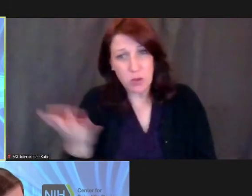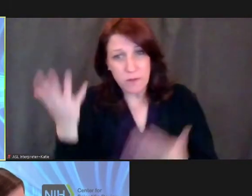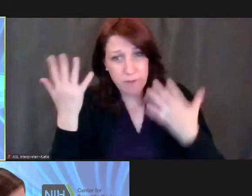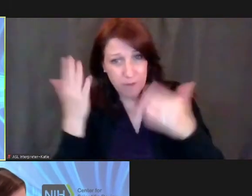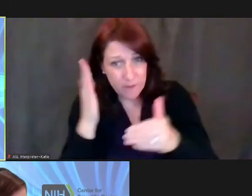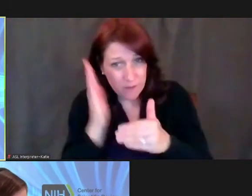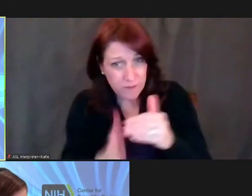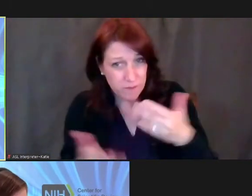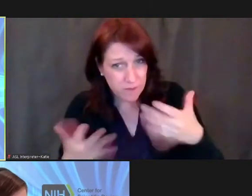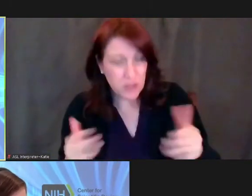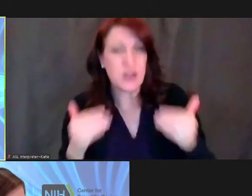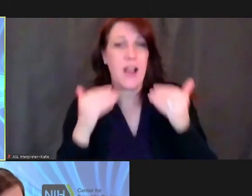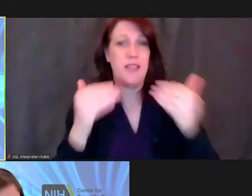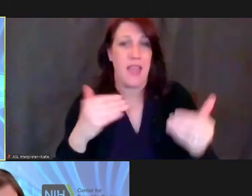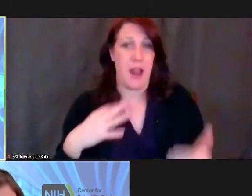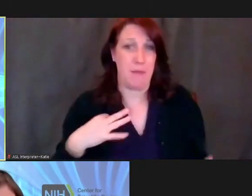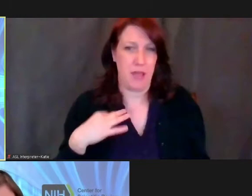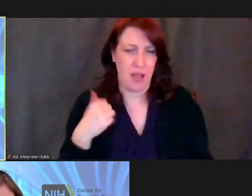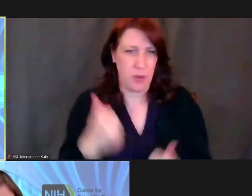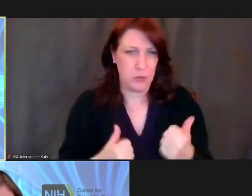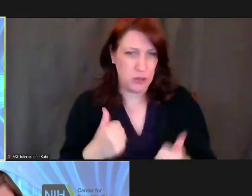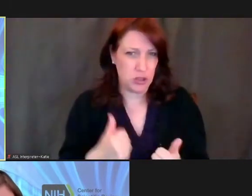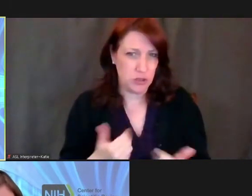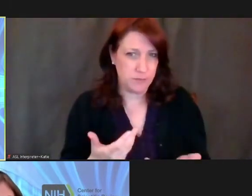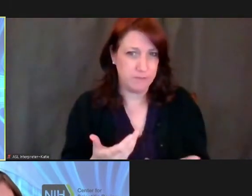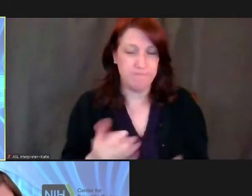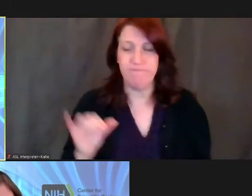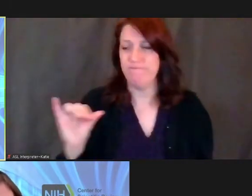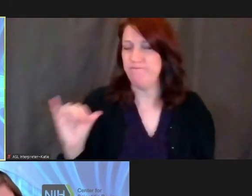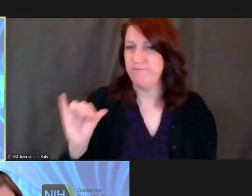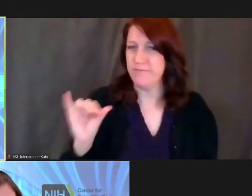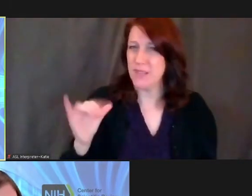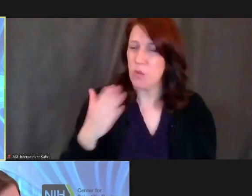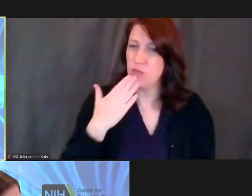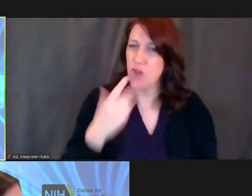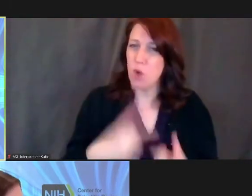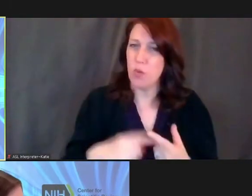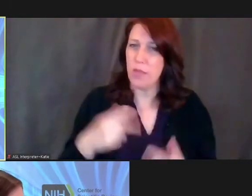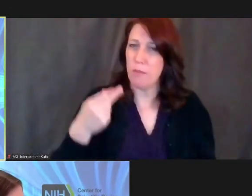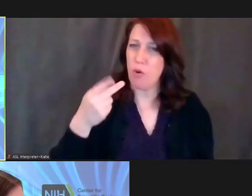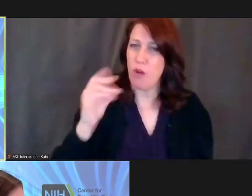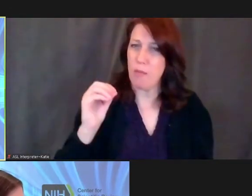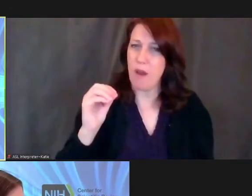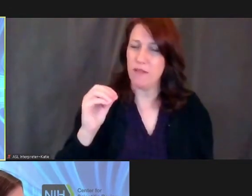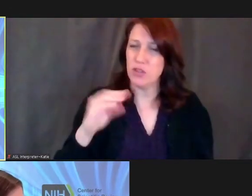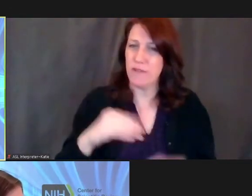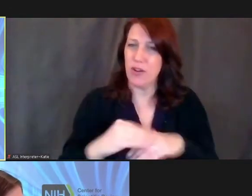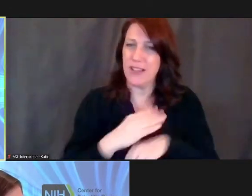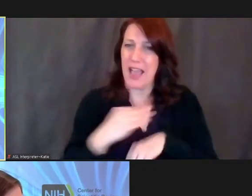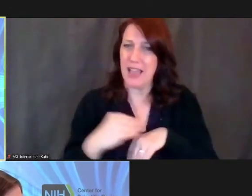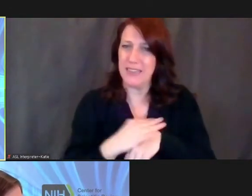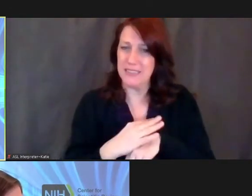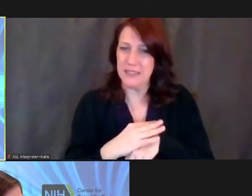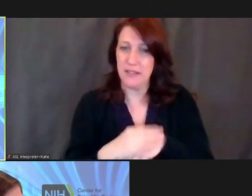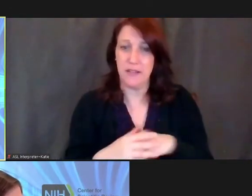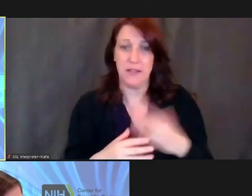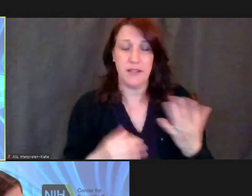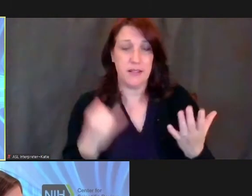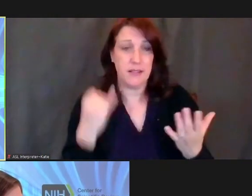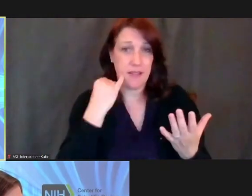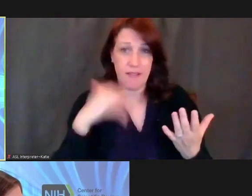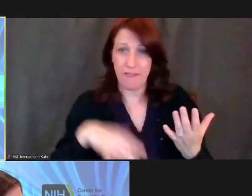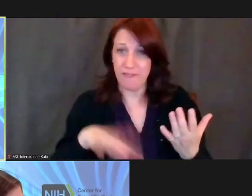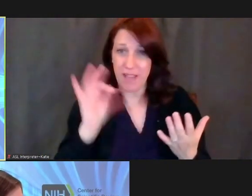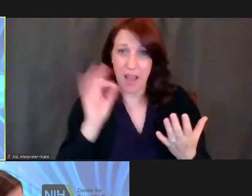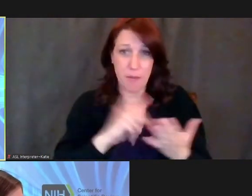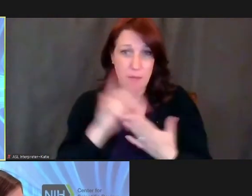So this is a great area where you want to talk to your program officer for some guidance. And if you, again, haven't found a program